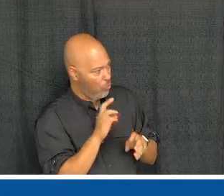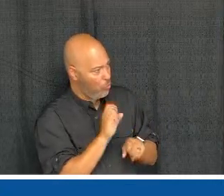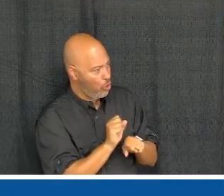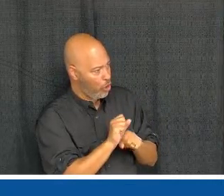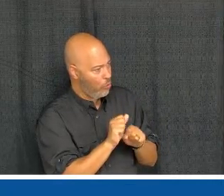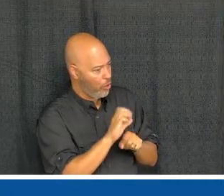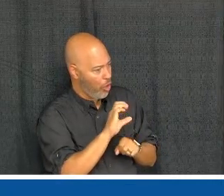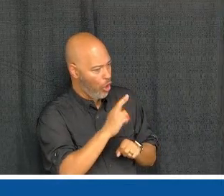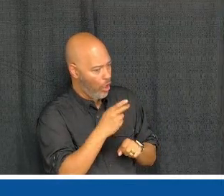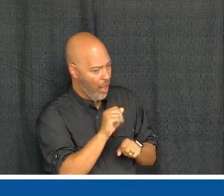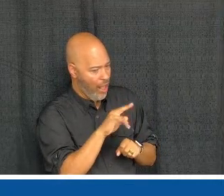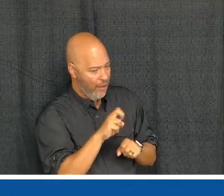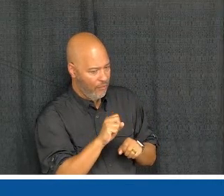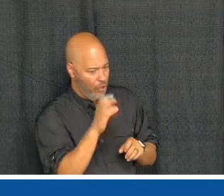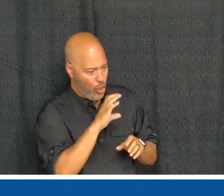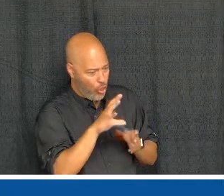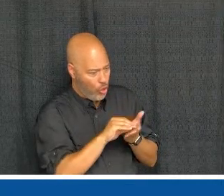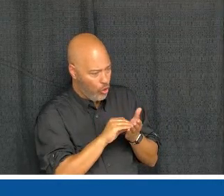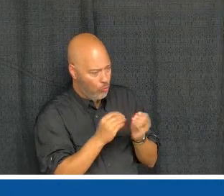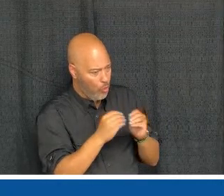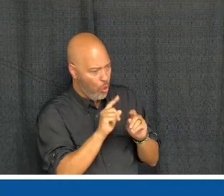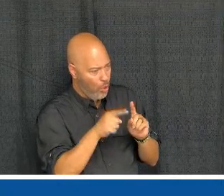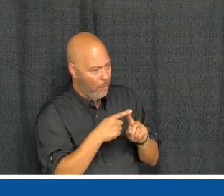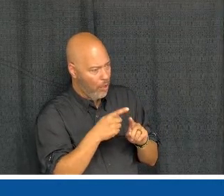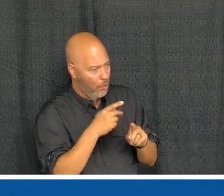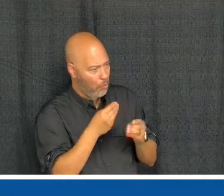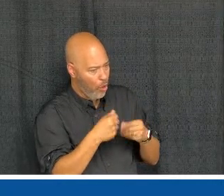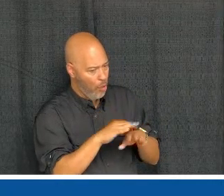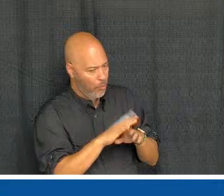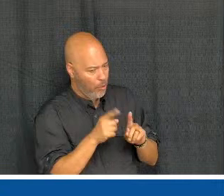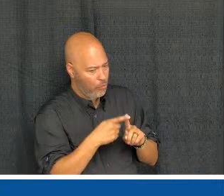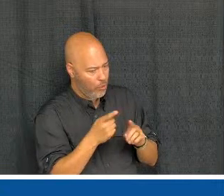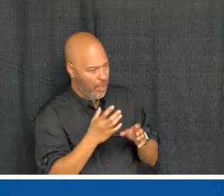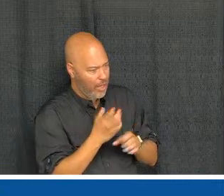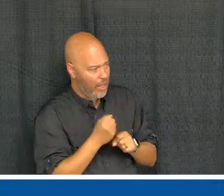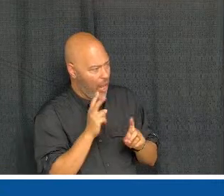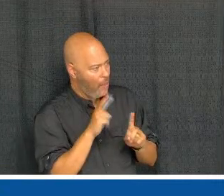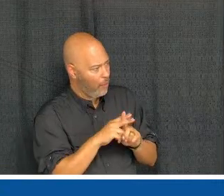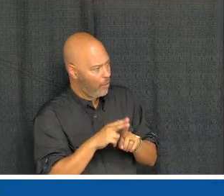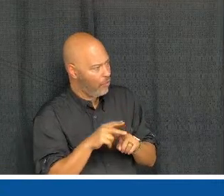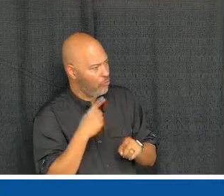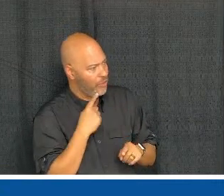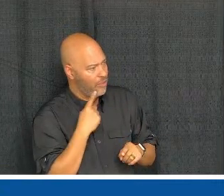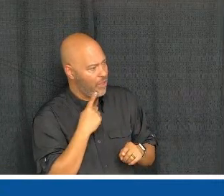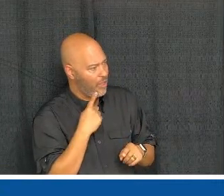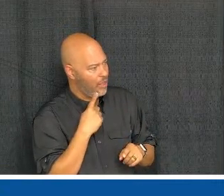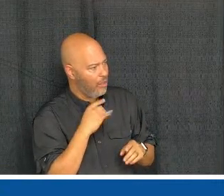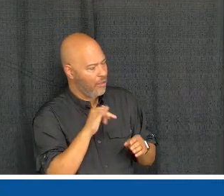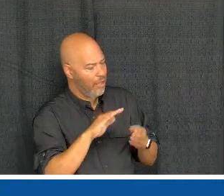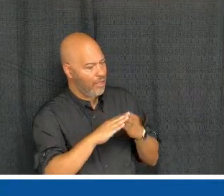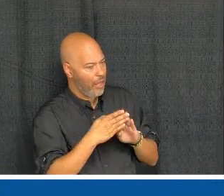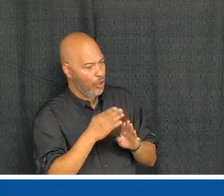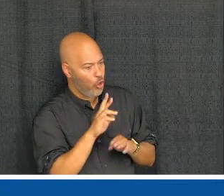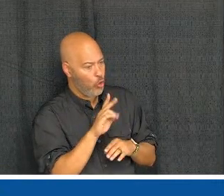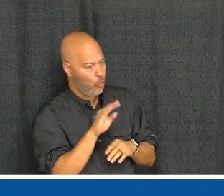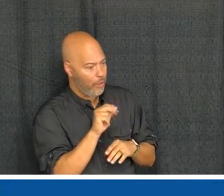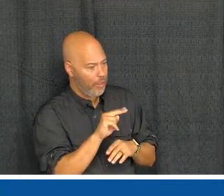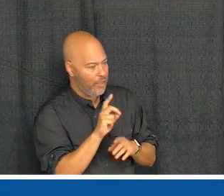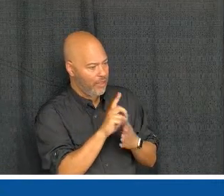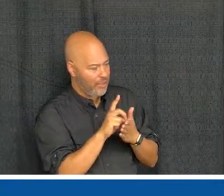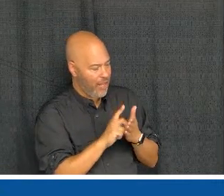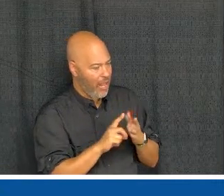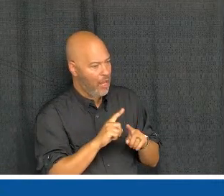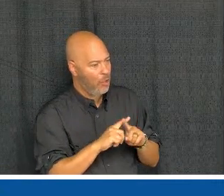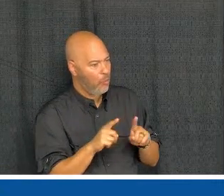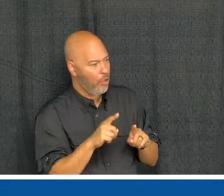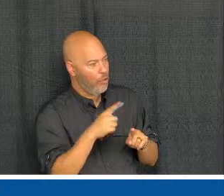to learn more about those properties when they come up for applications than we would say in the downtown urban design overlay district. But